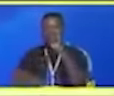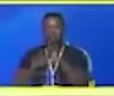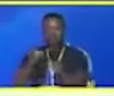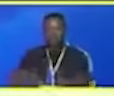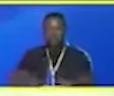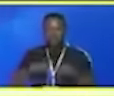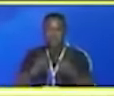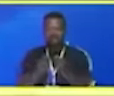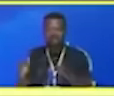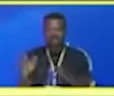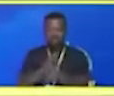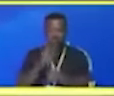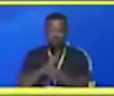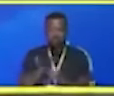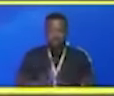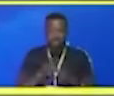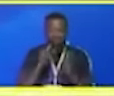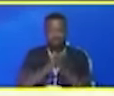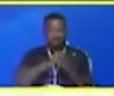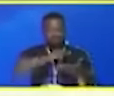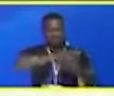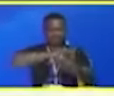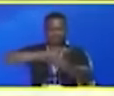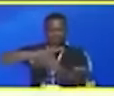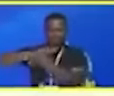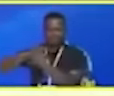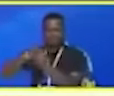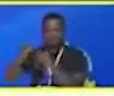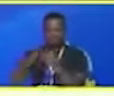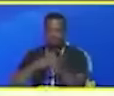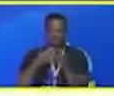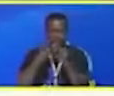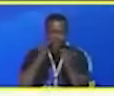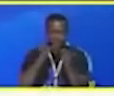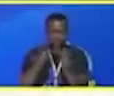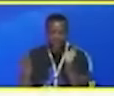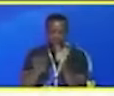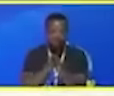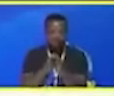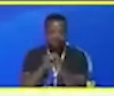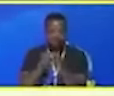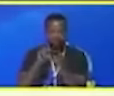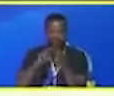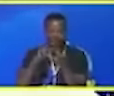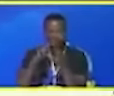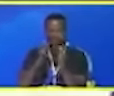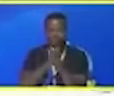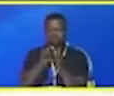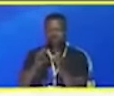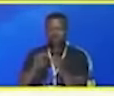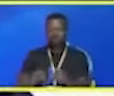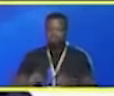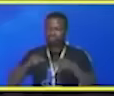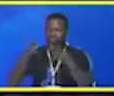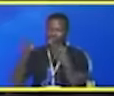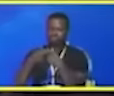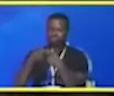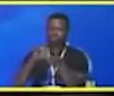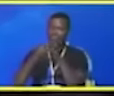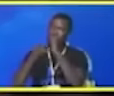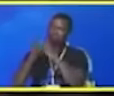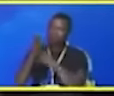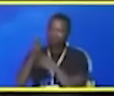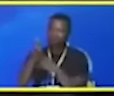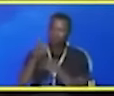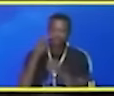so swallowed up your limitations. When I look at you, the only place I can trace to you is the throne room, his presence. You